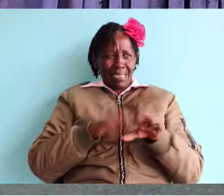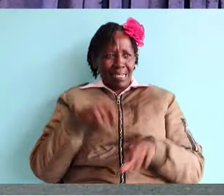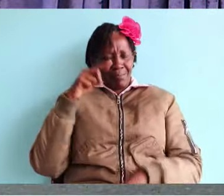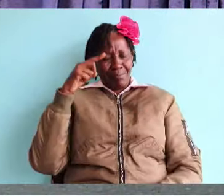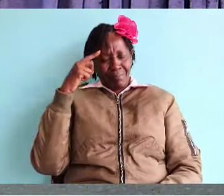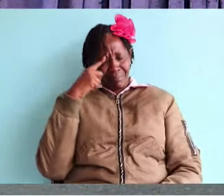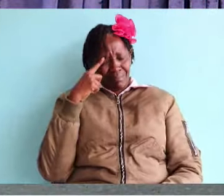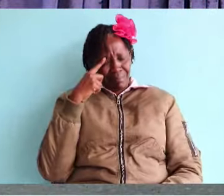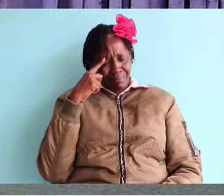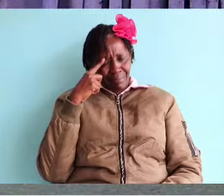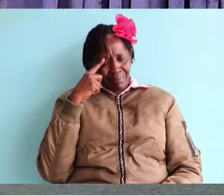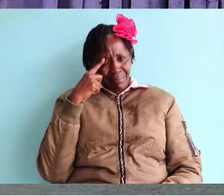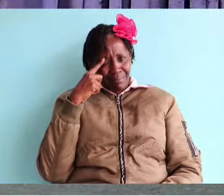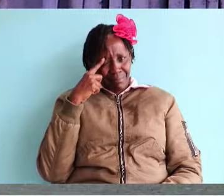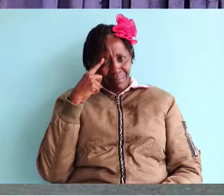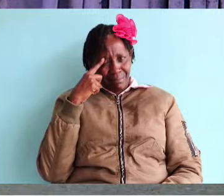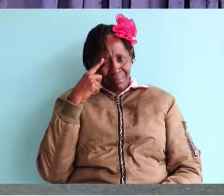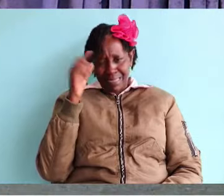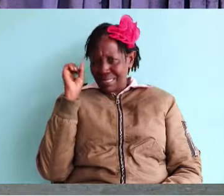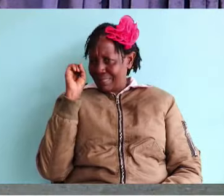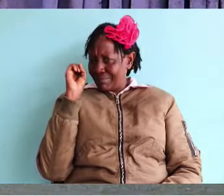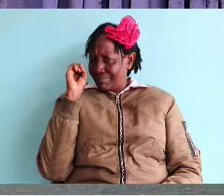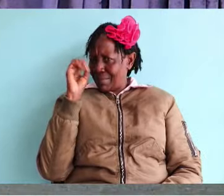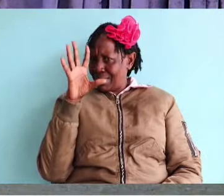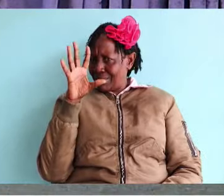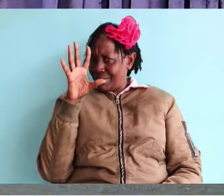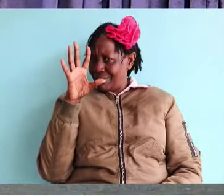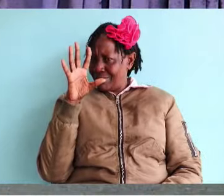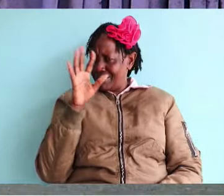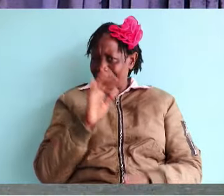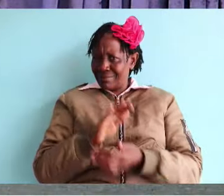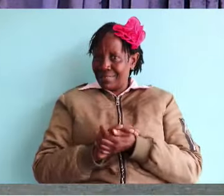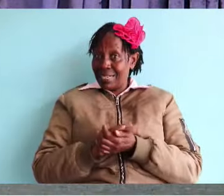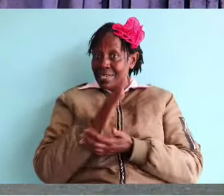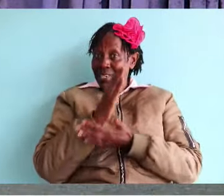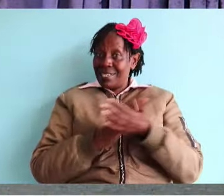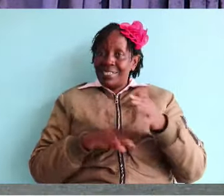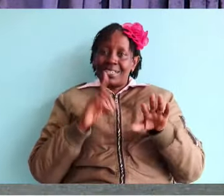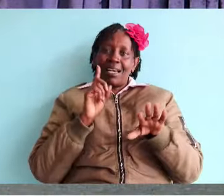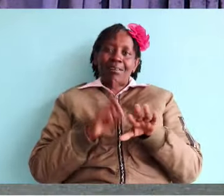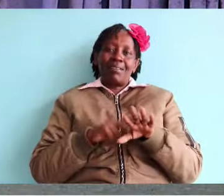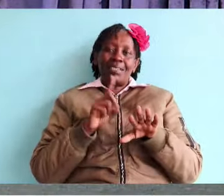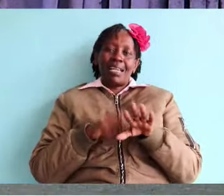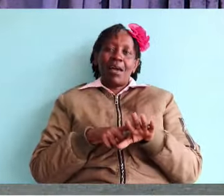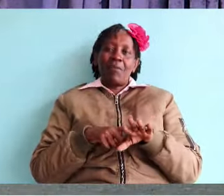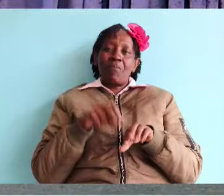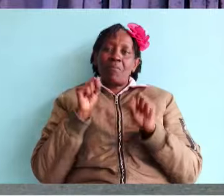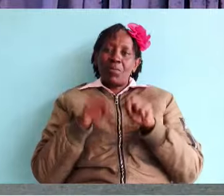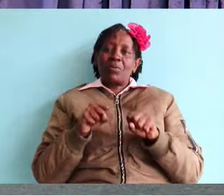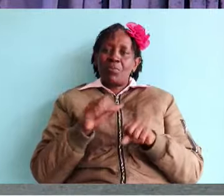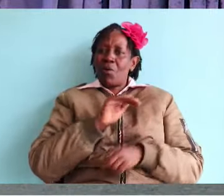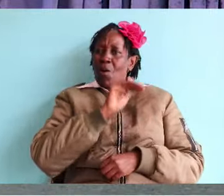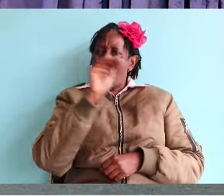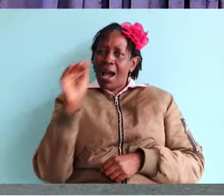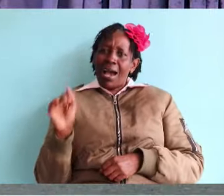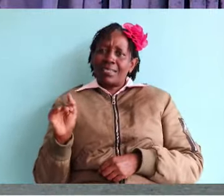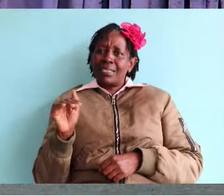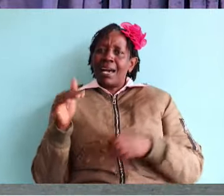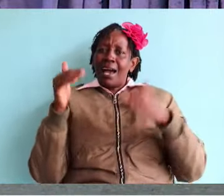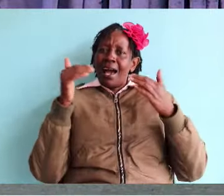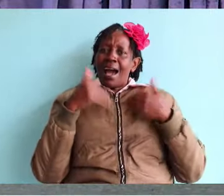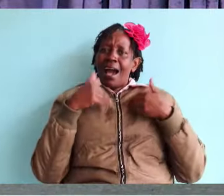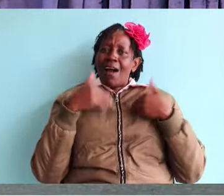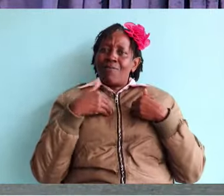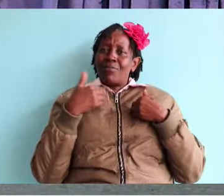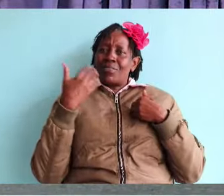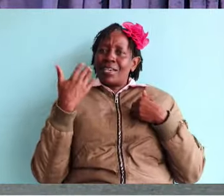of investment, it looks a lot of costs. And sometimes we could be asking, do we have the heart of Ziba